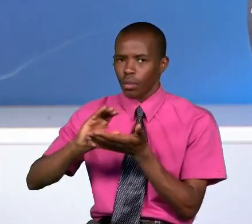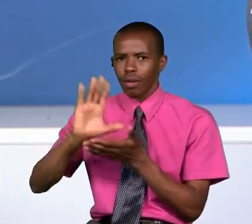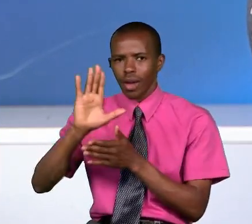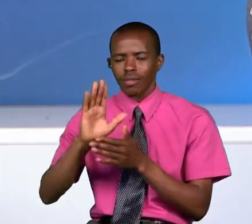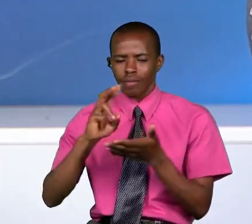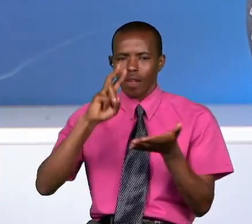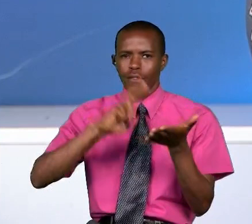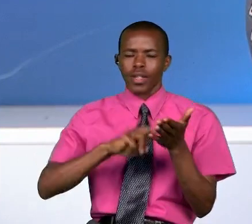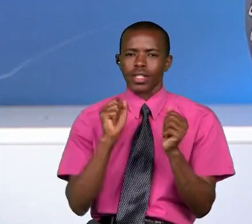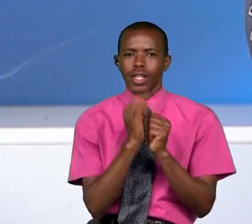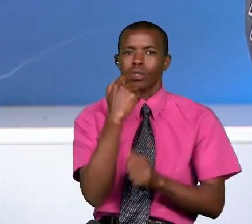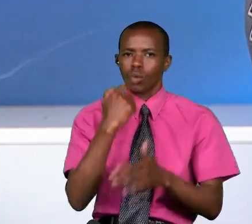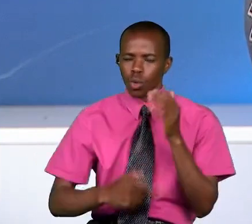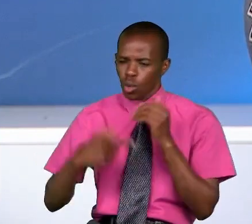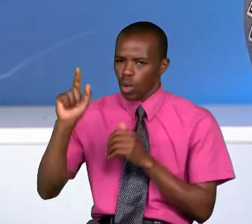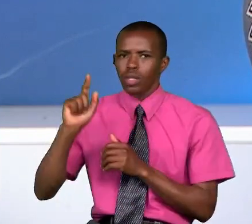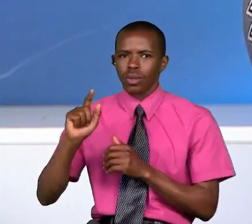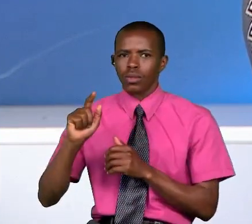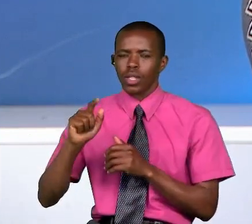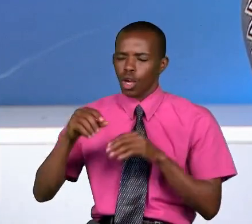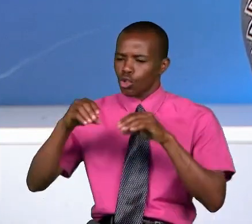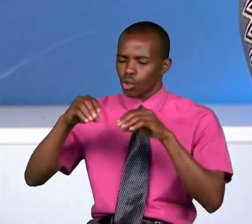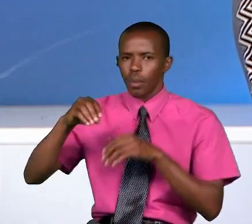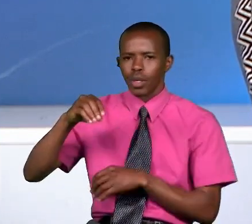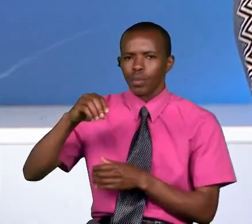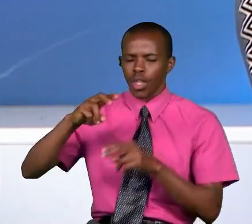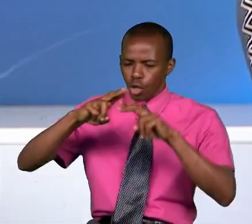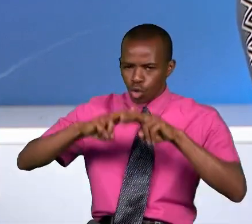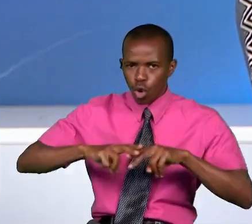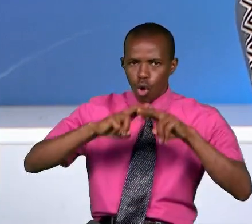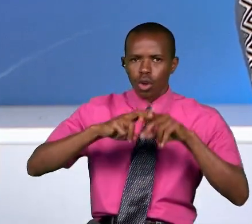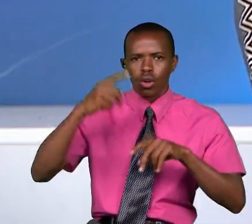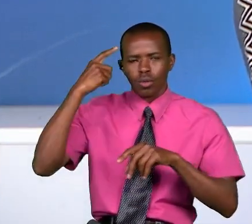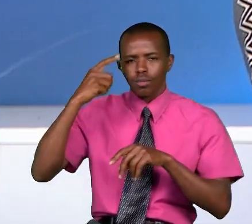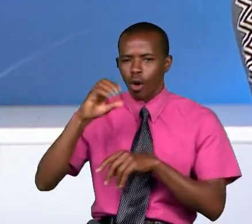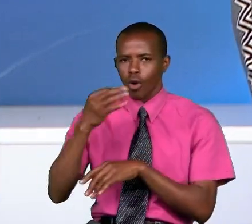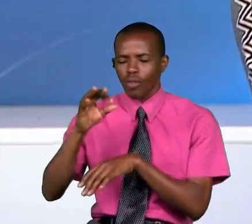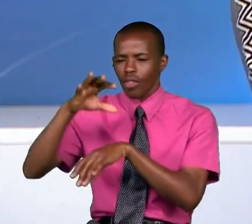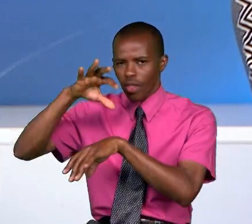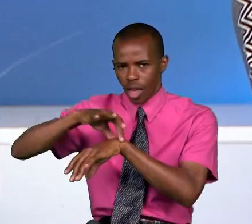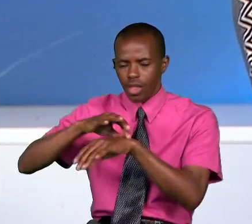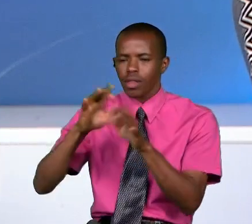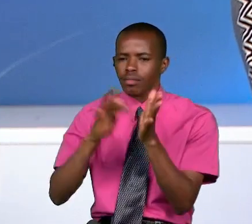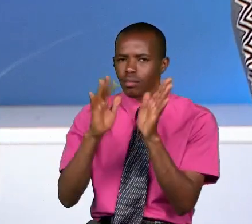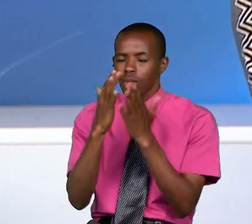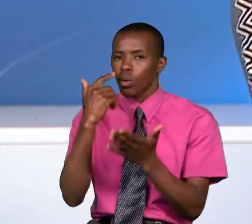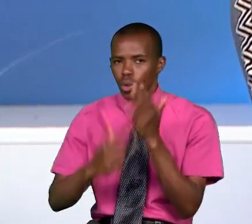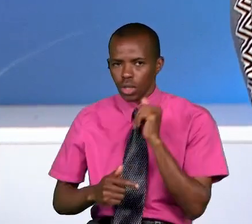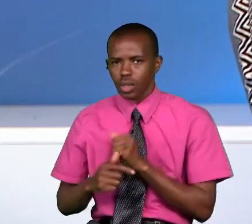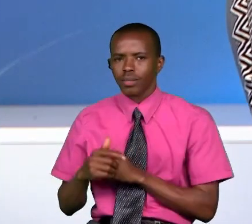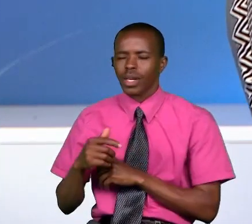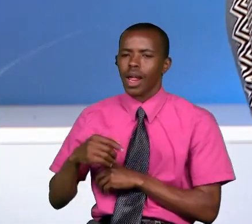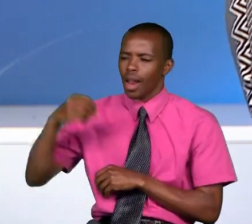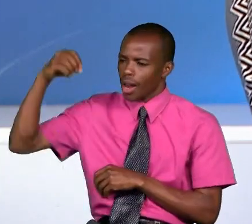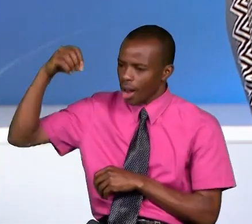13, it says you're the salt of the earth. And when you go down there, the Bible says,